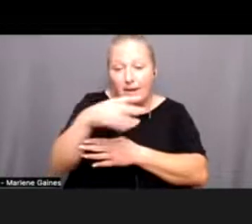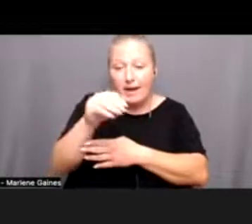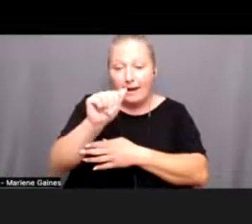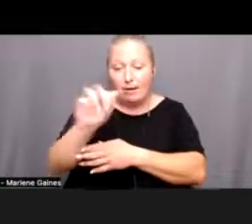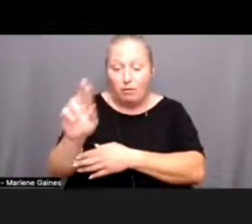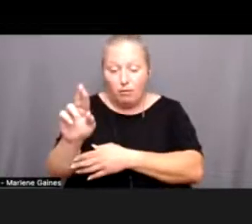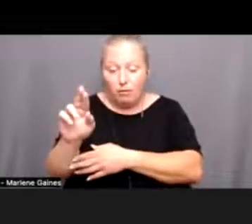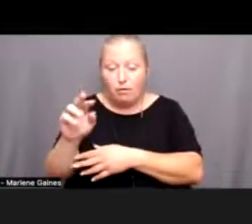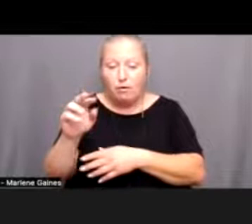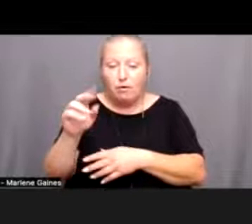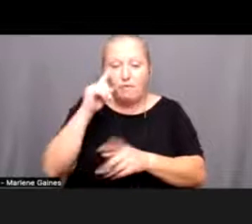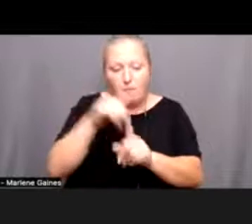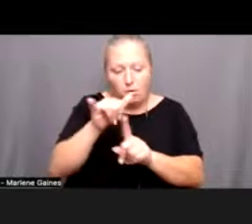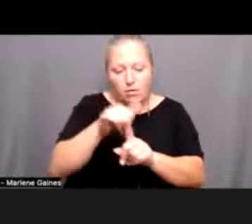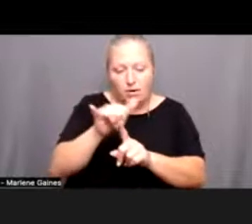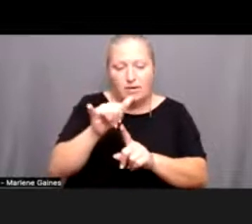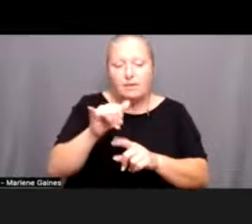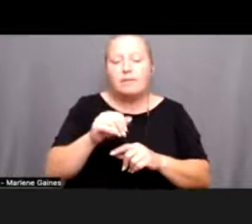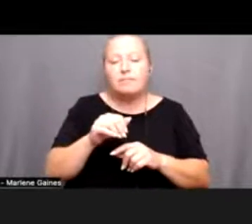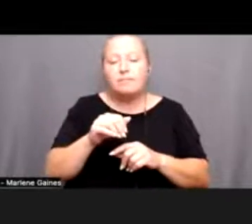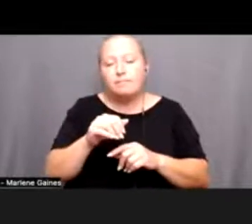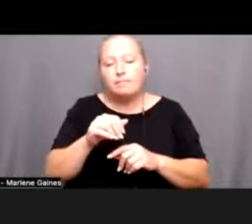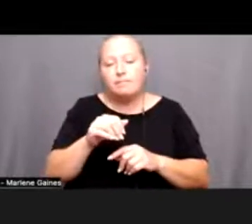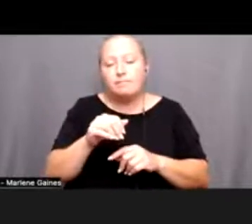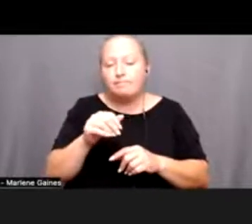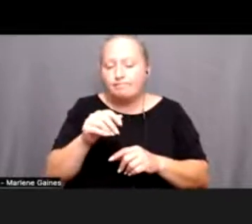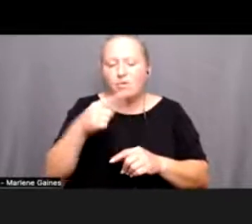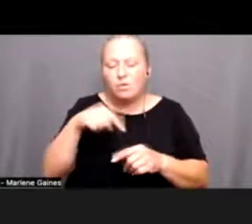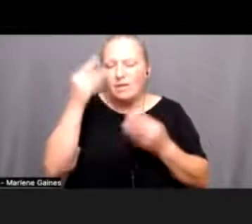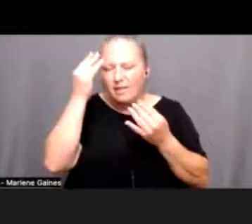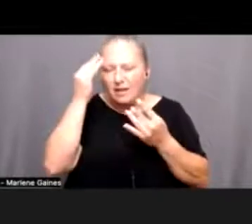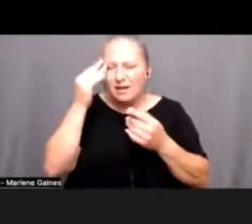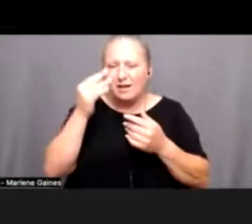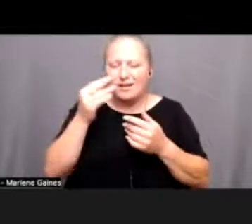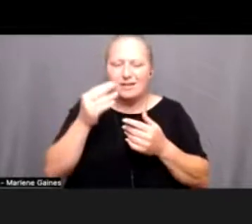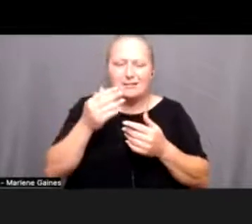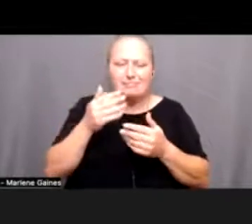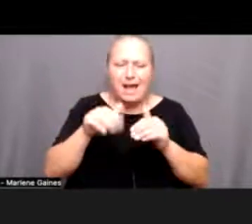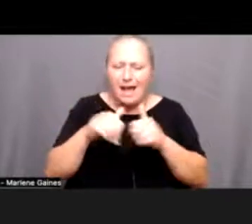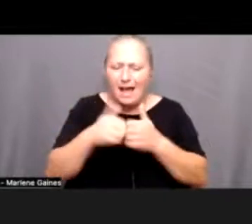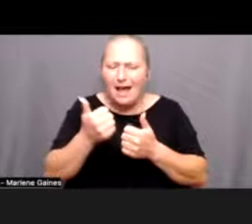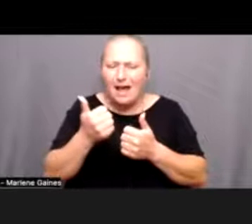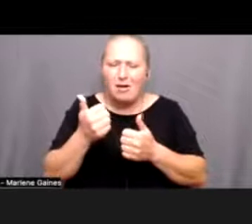AR for bullying, and again, really thinking about restorative practices and how we're